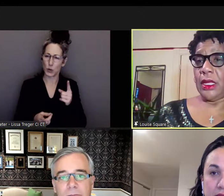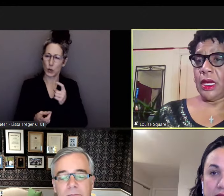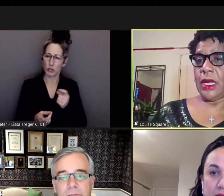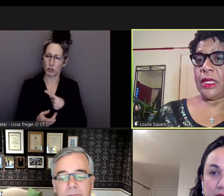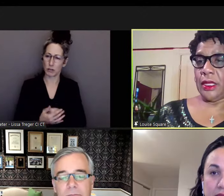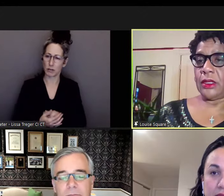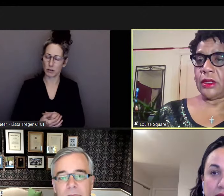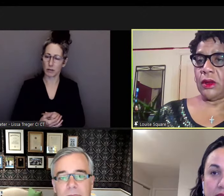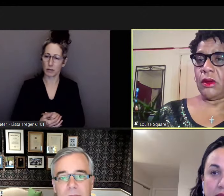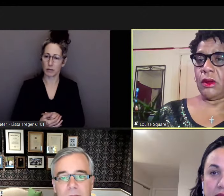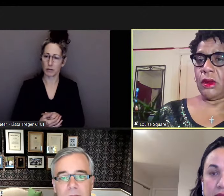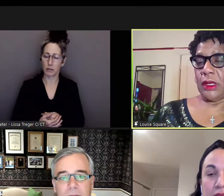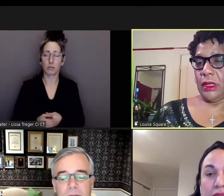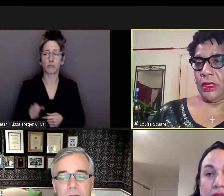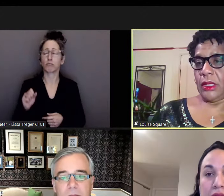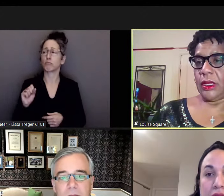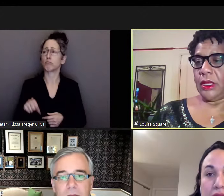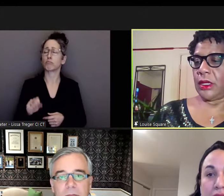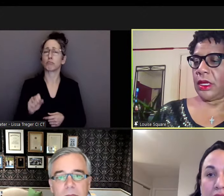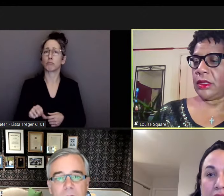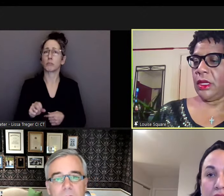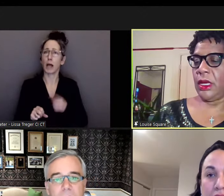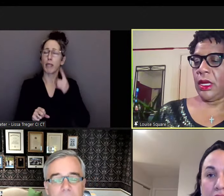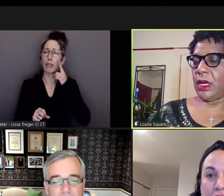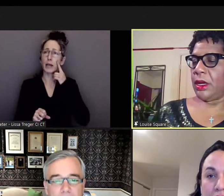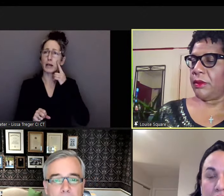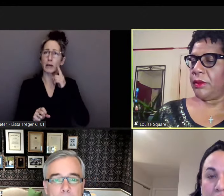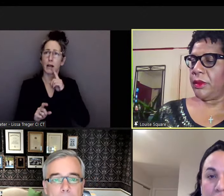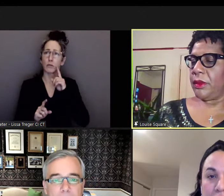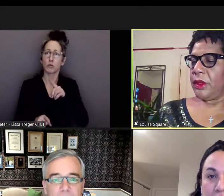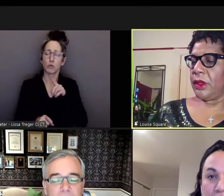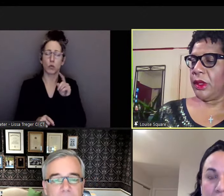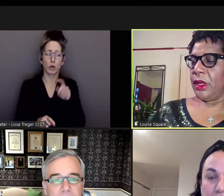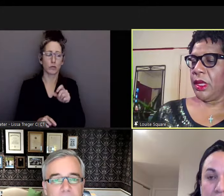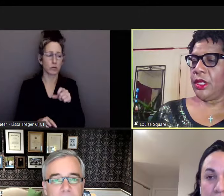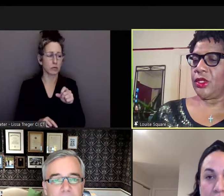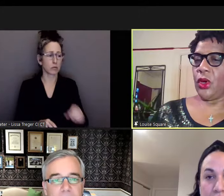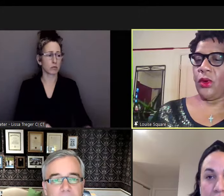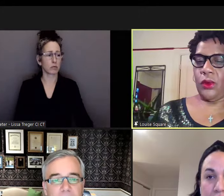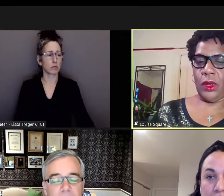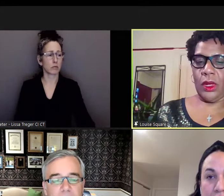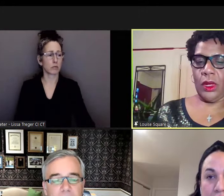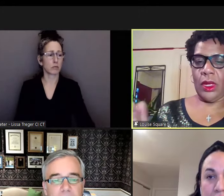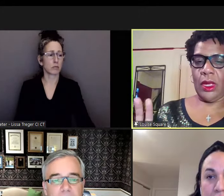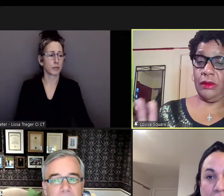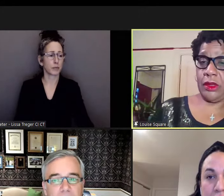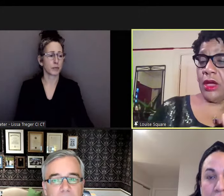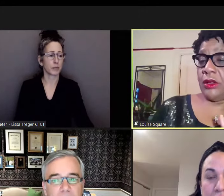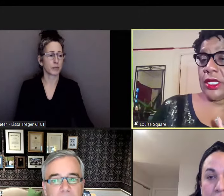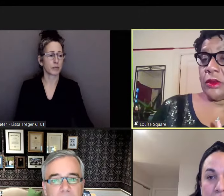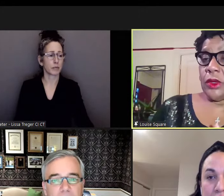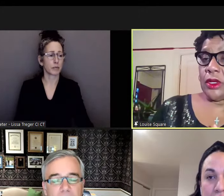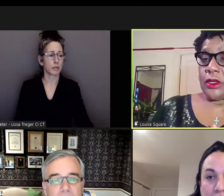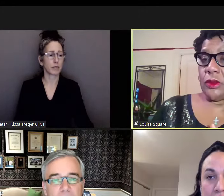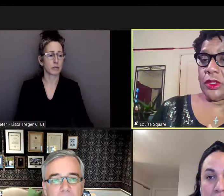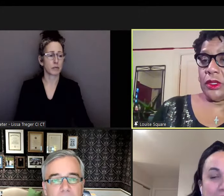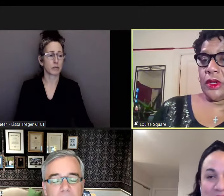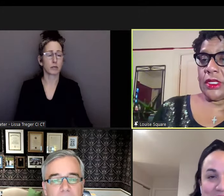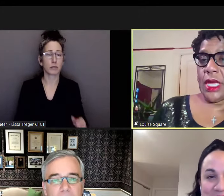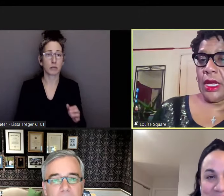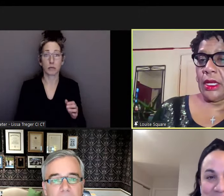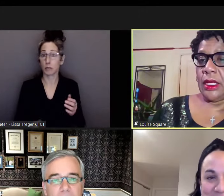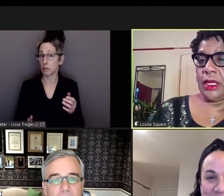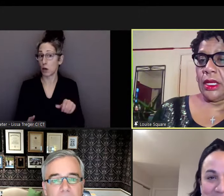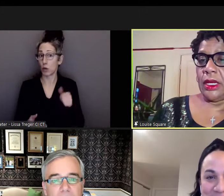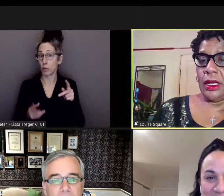Yes, I think so. I think it does. Okay. So unless someone else wants